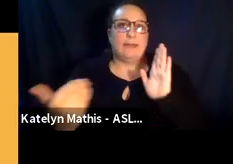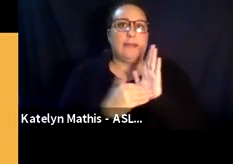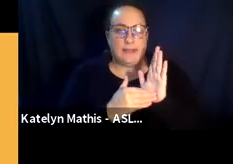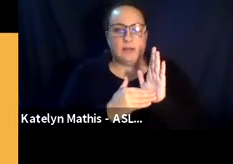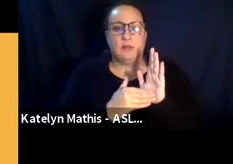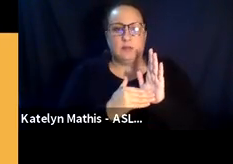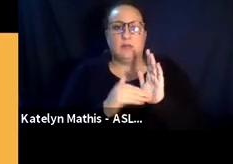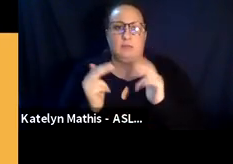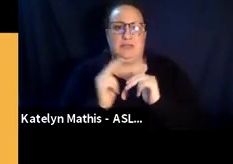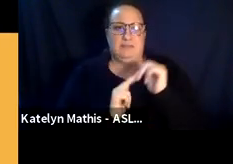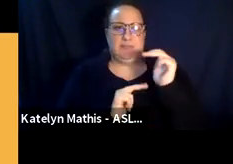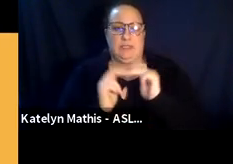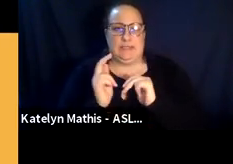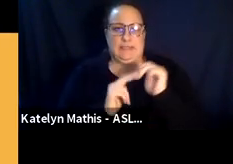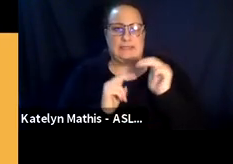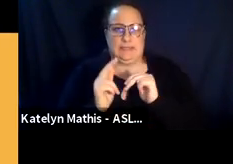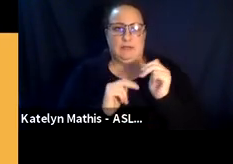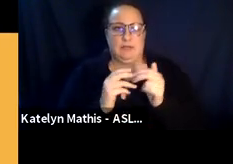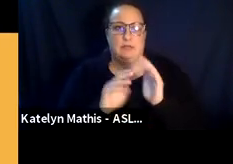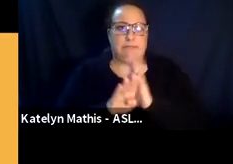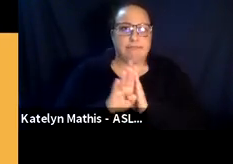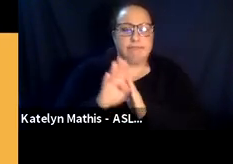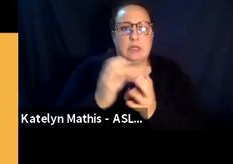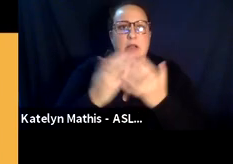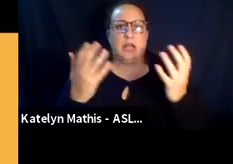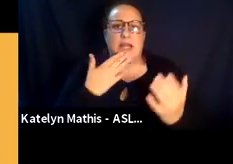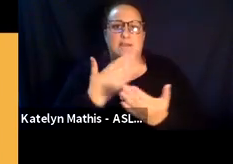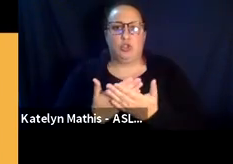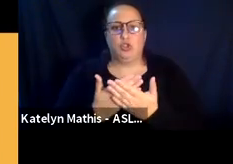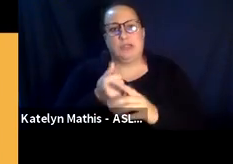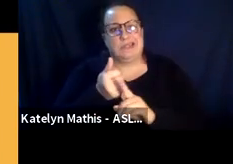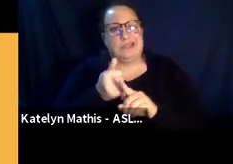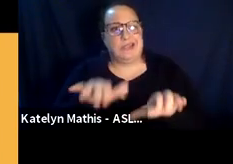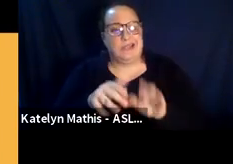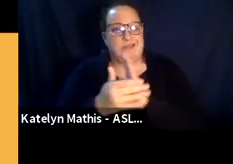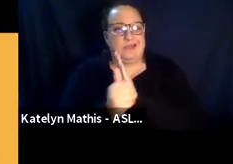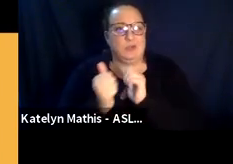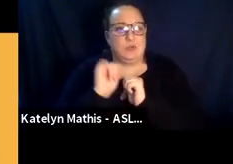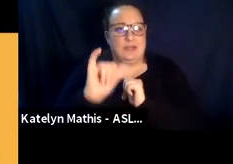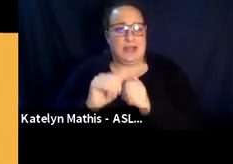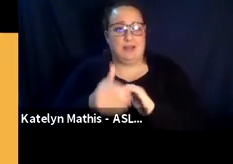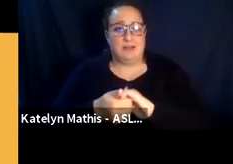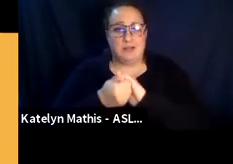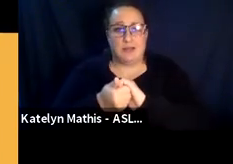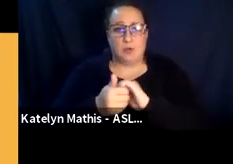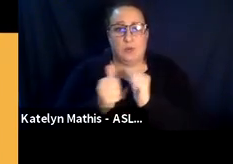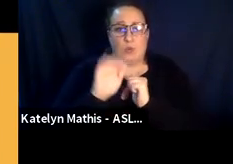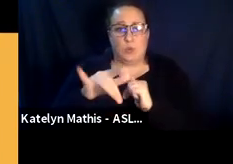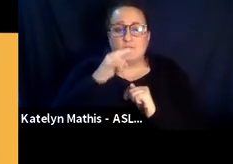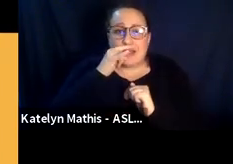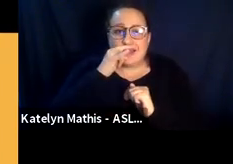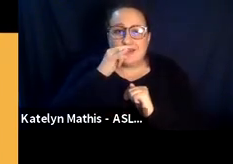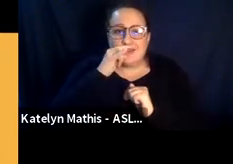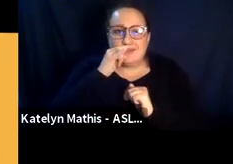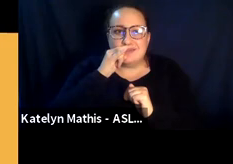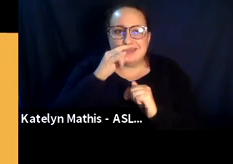wonderful executive skills with this as well, because with collaborating with your child, you're giving them choice.